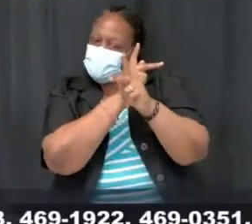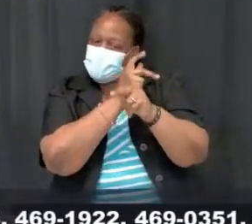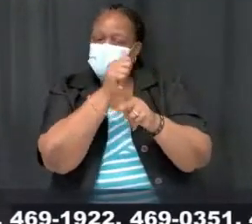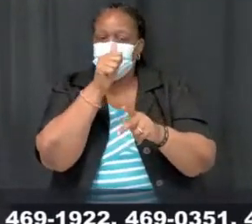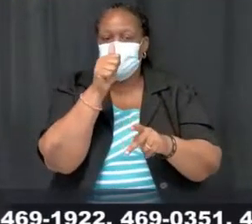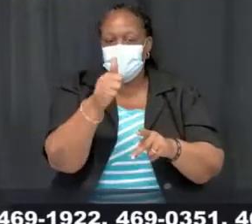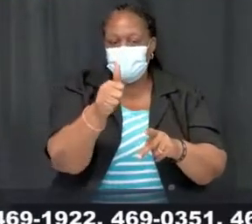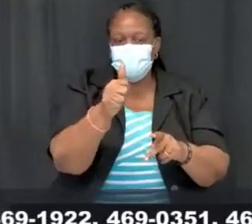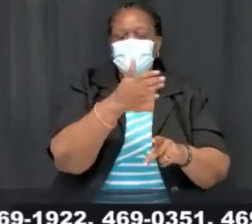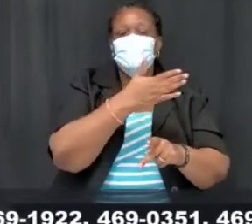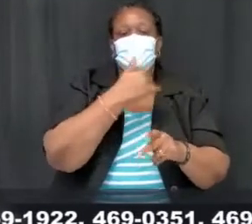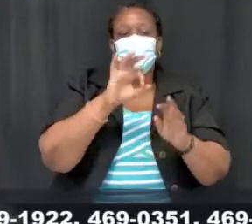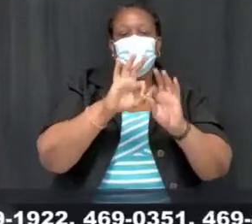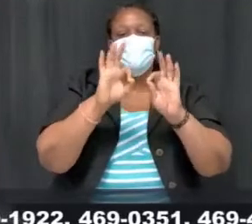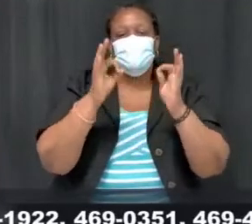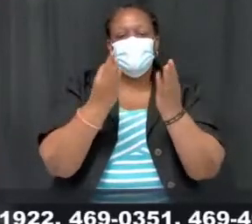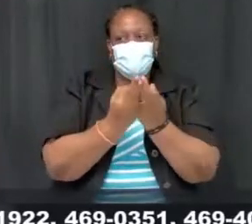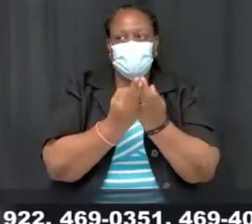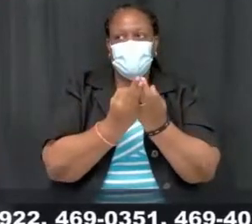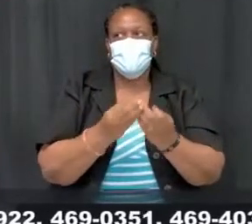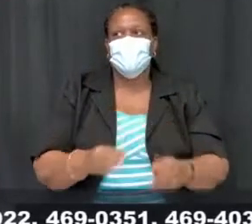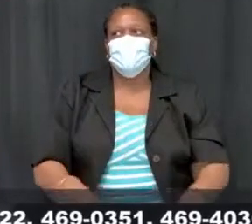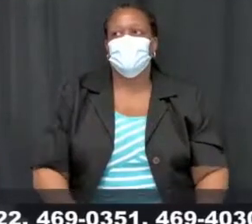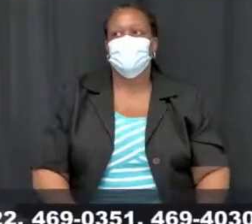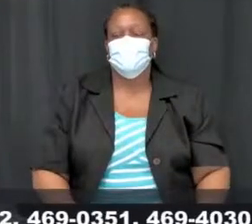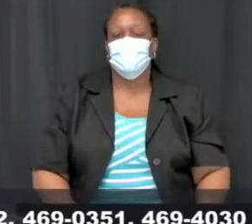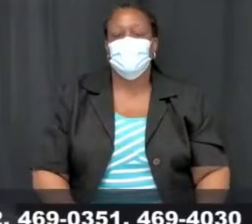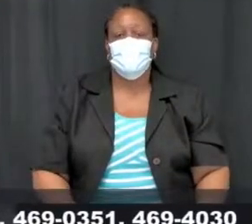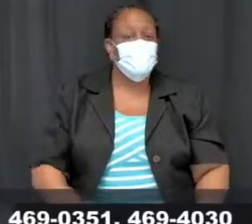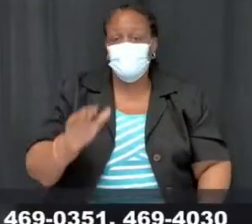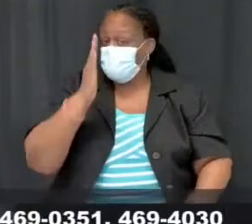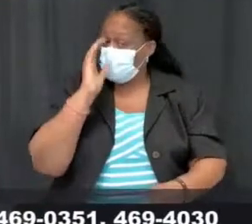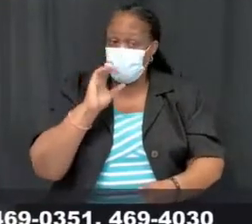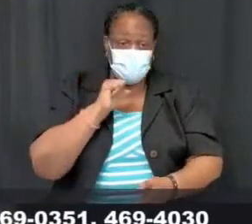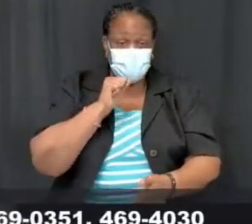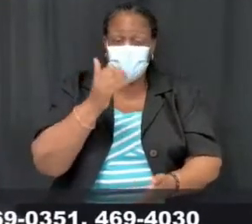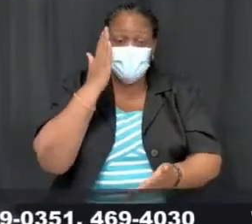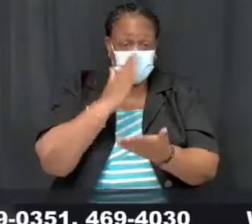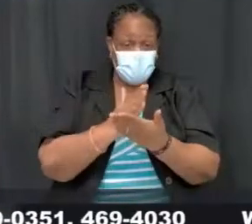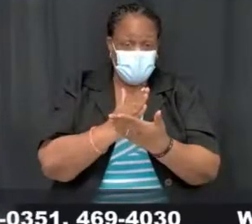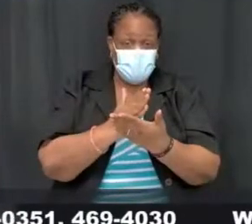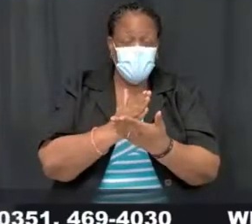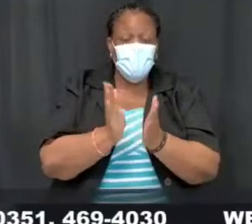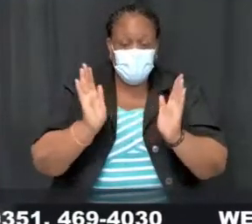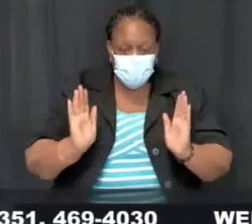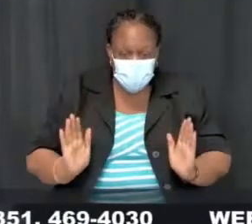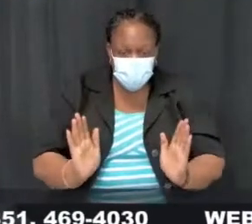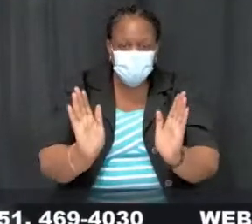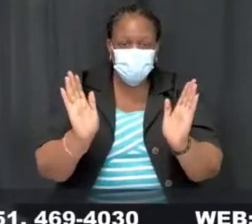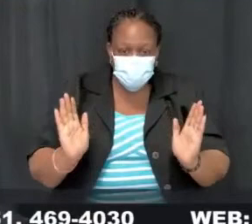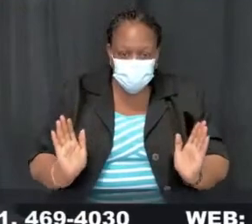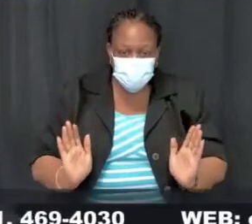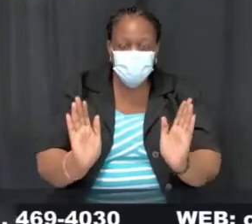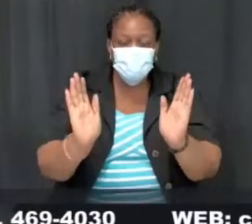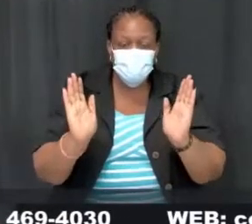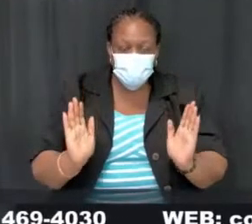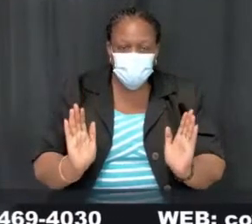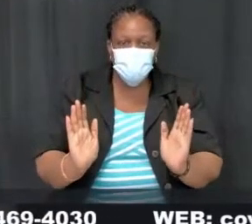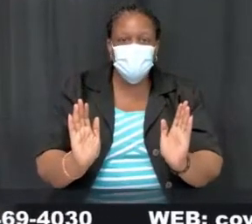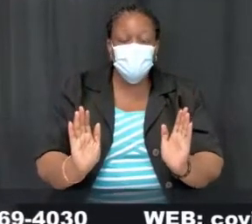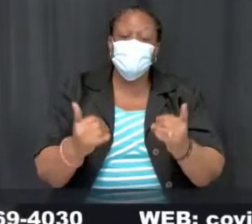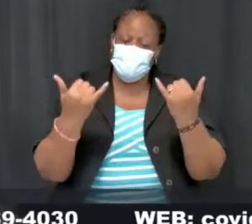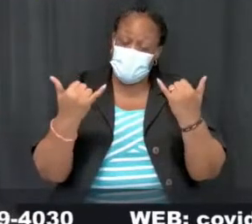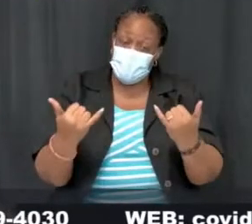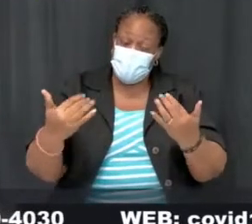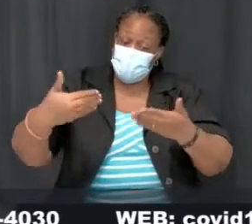With that said, we haven't stopped. We'll continue to push forward, and I'm happy to hear that we have the